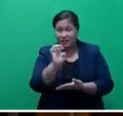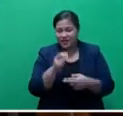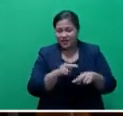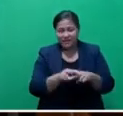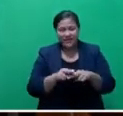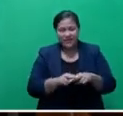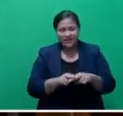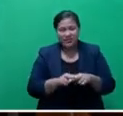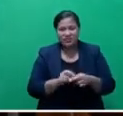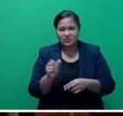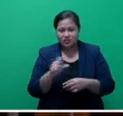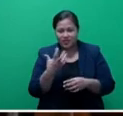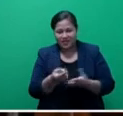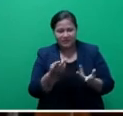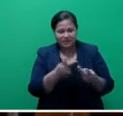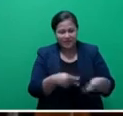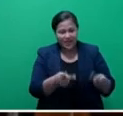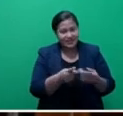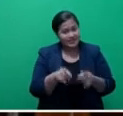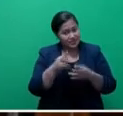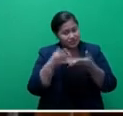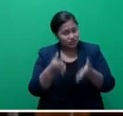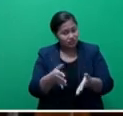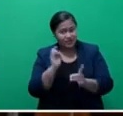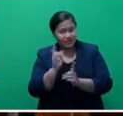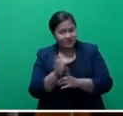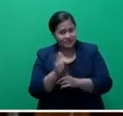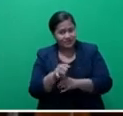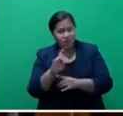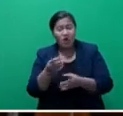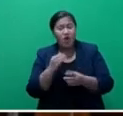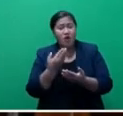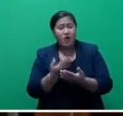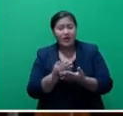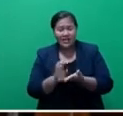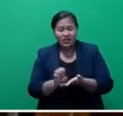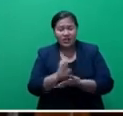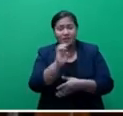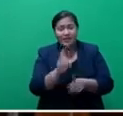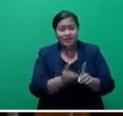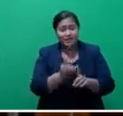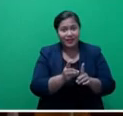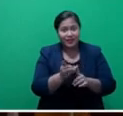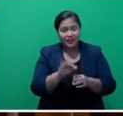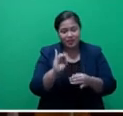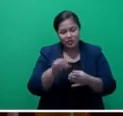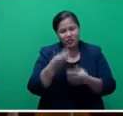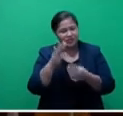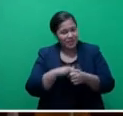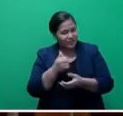sector plays a critical and a vital role in trade and economic development and sustaining everyday